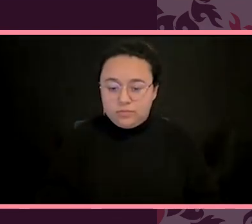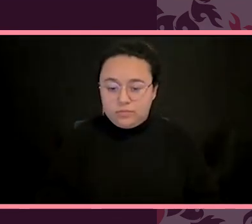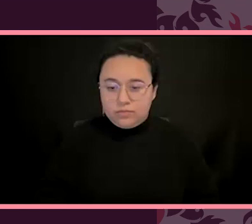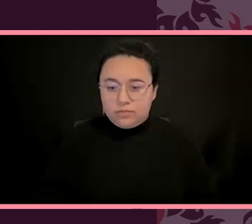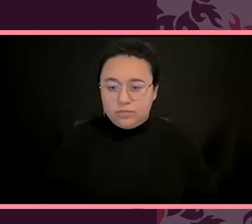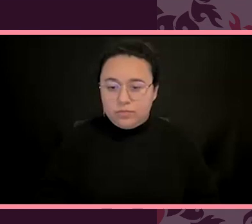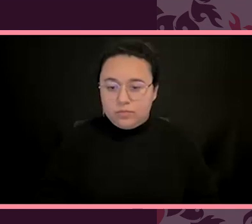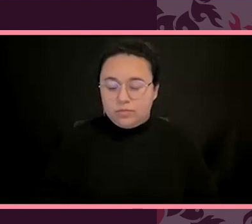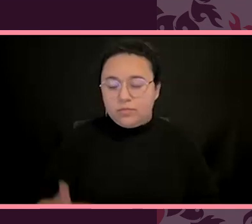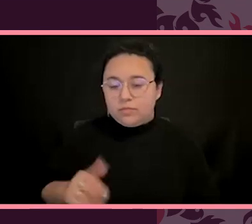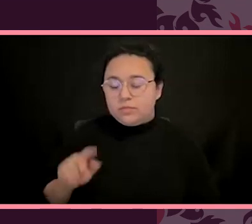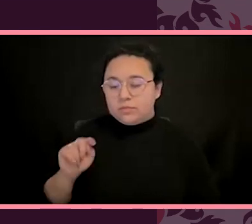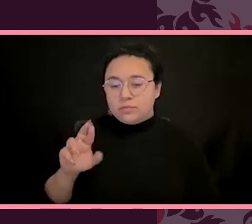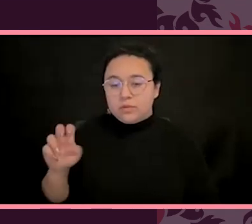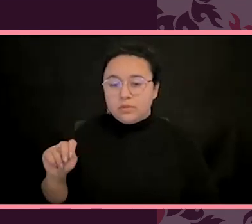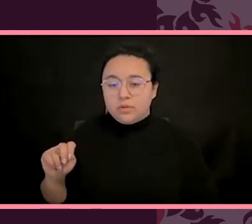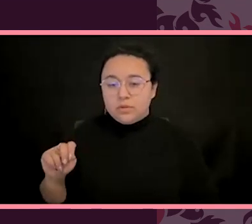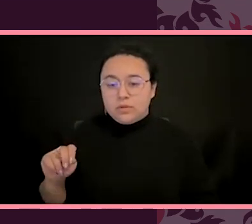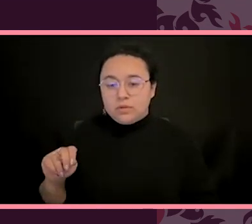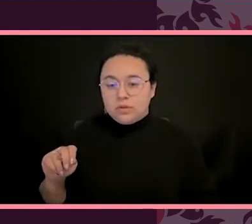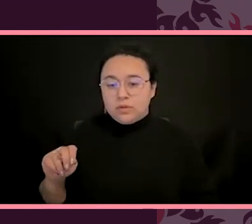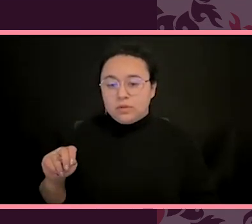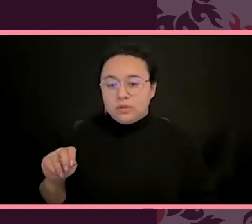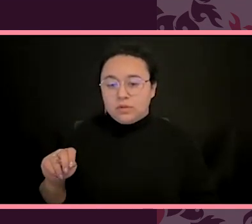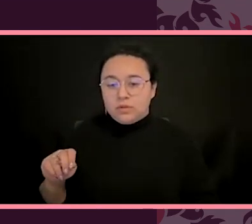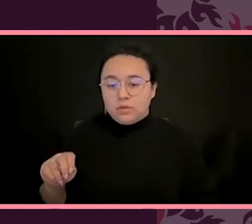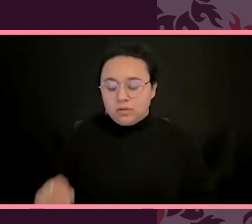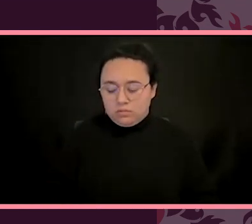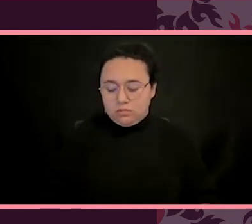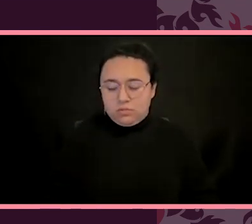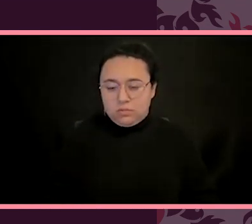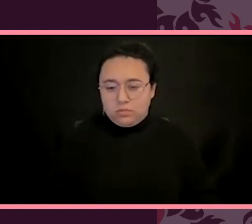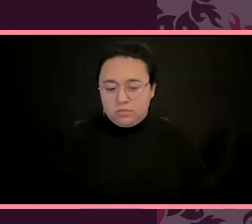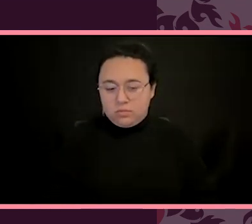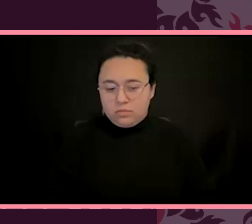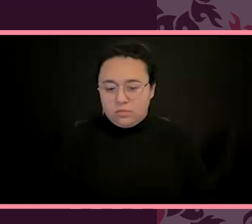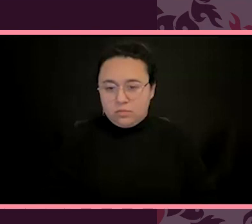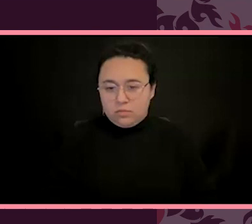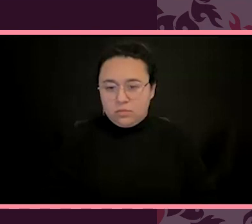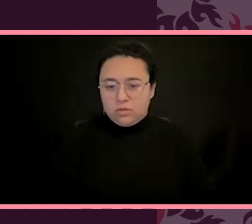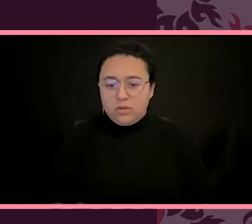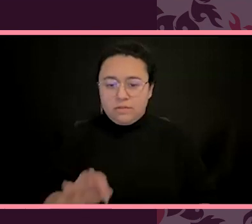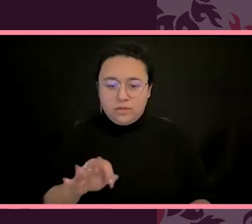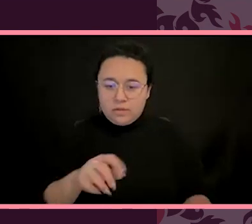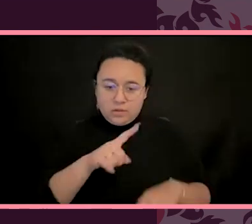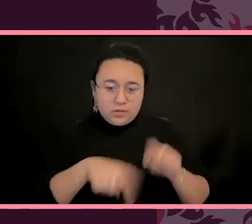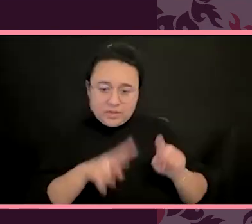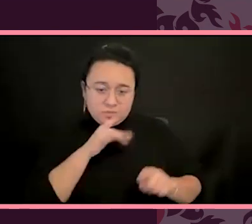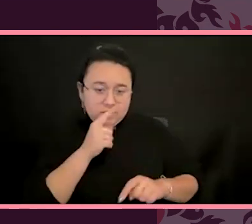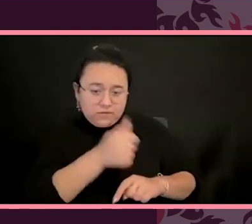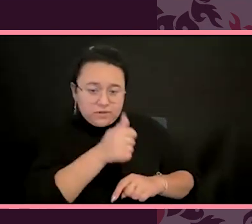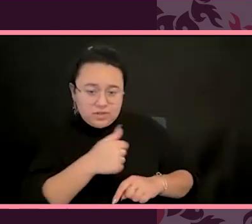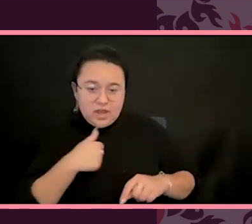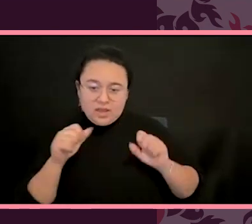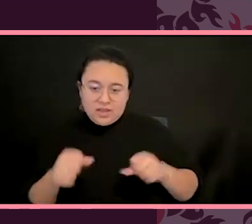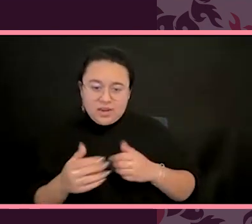Okay. This is Toren. I think I've got the idea of If you can't speak for yourself, then I shall. You are